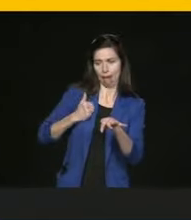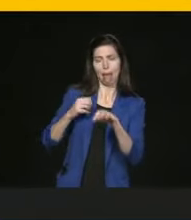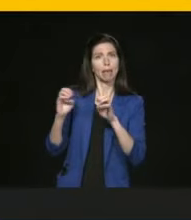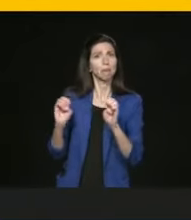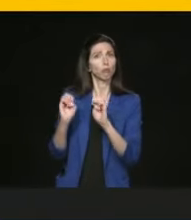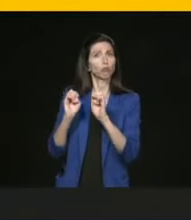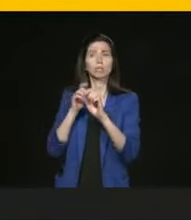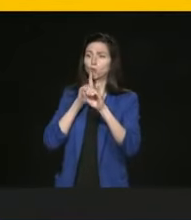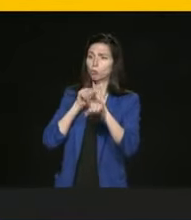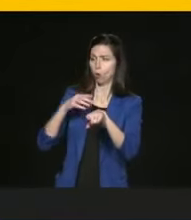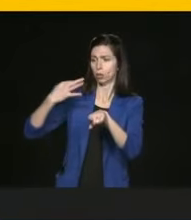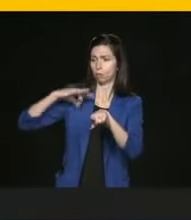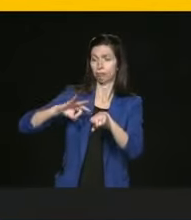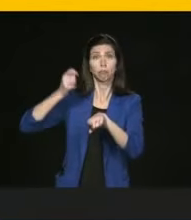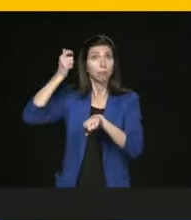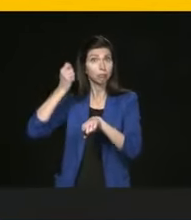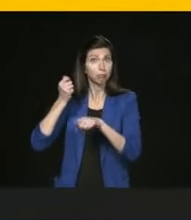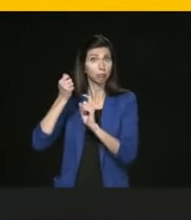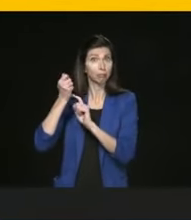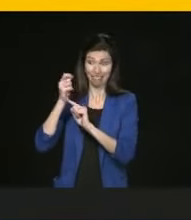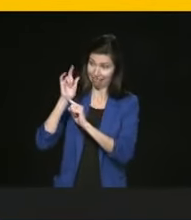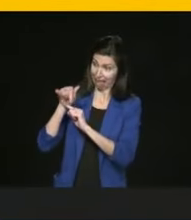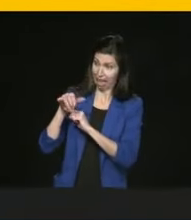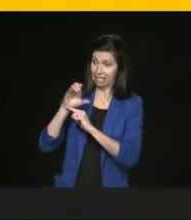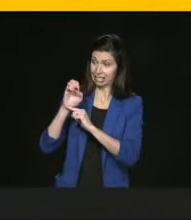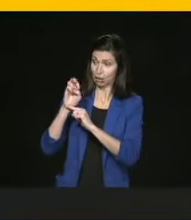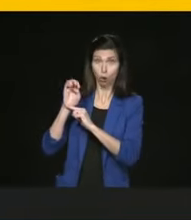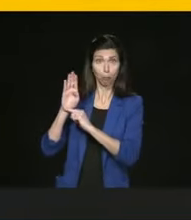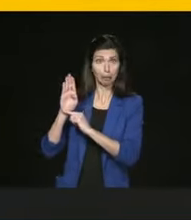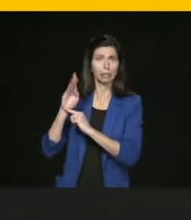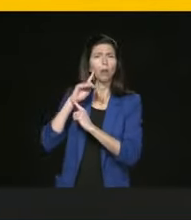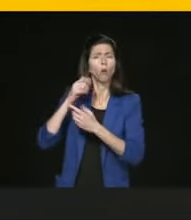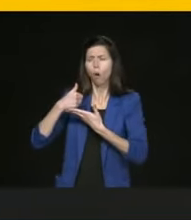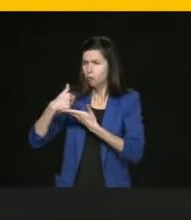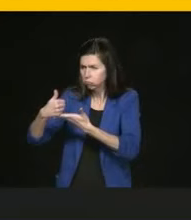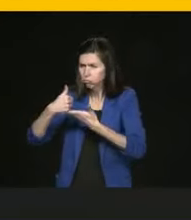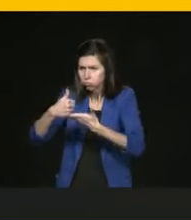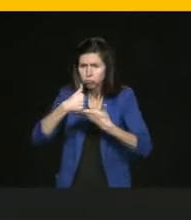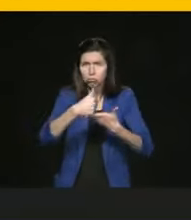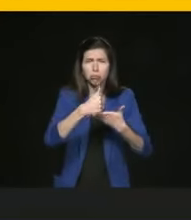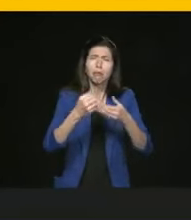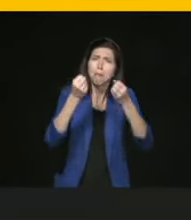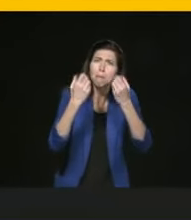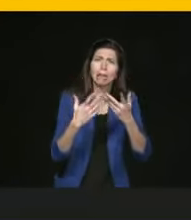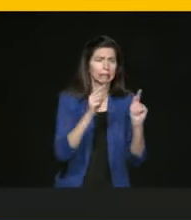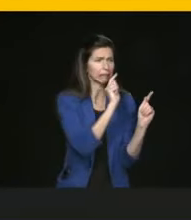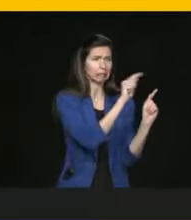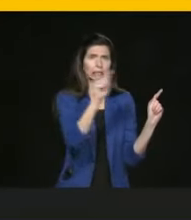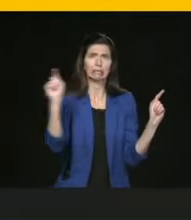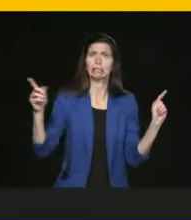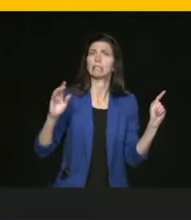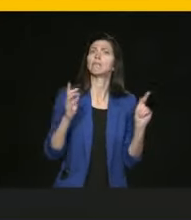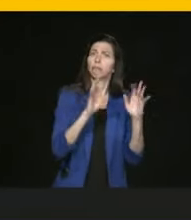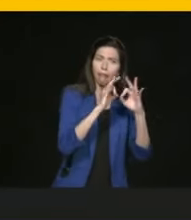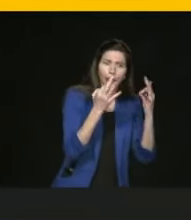of Canadians and families who are facing financial hardship. As of April 16th,